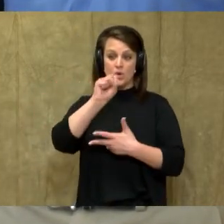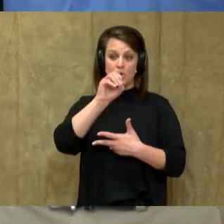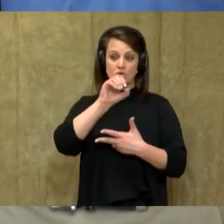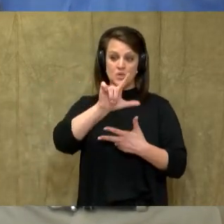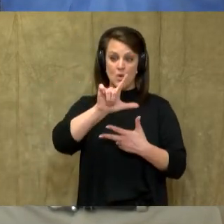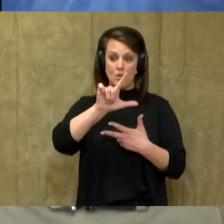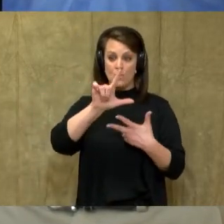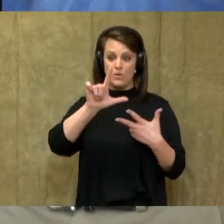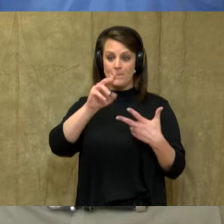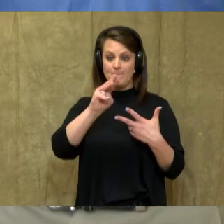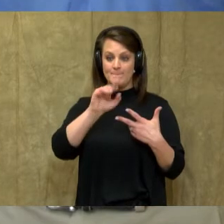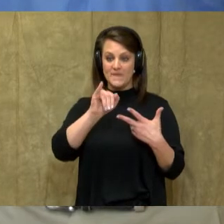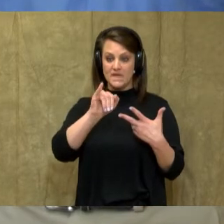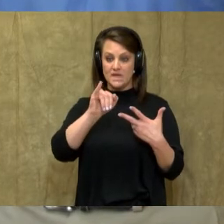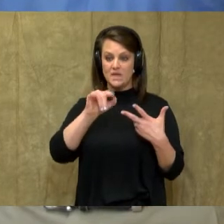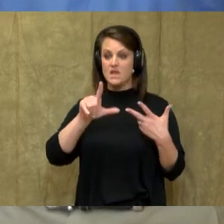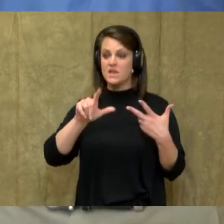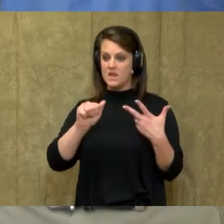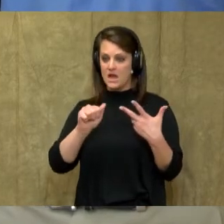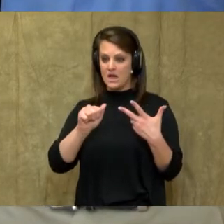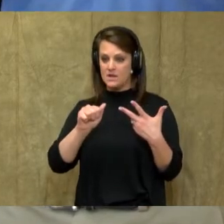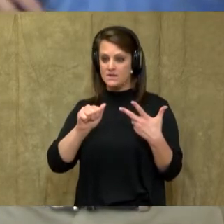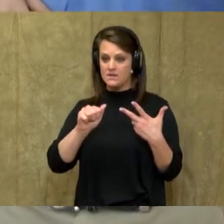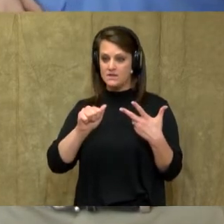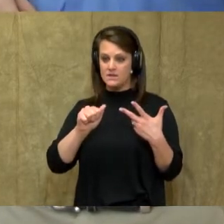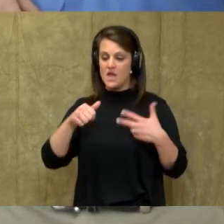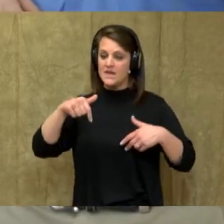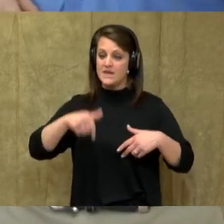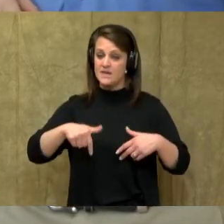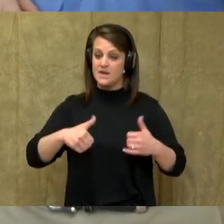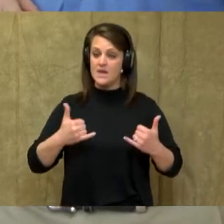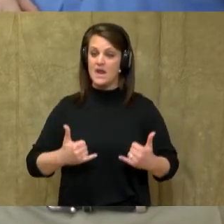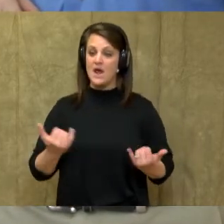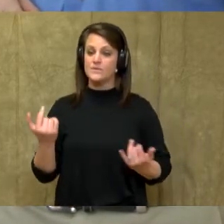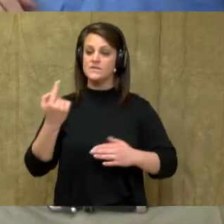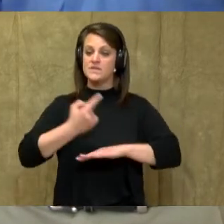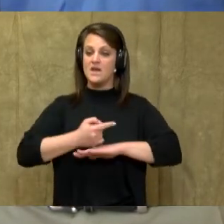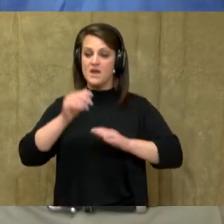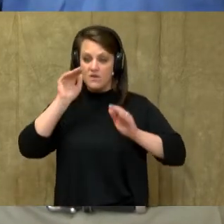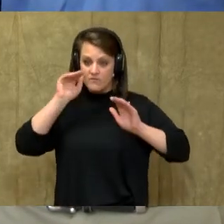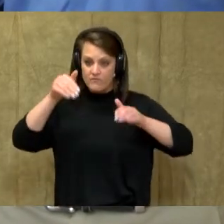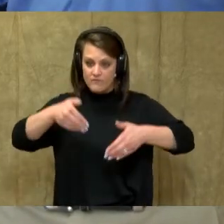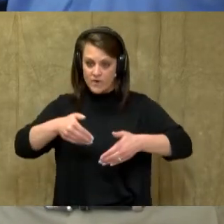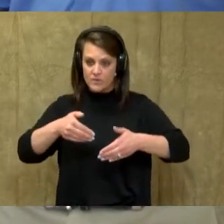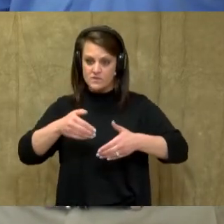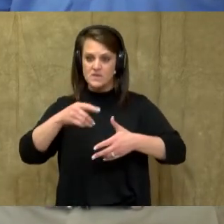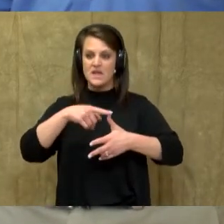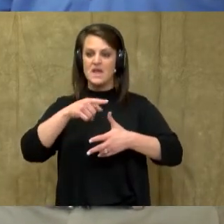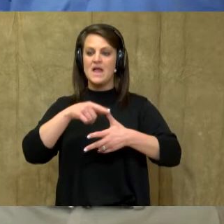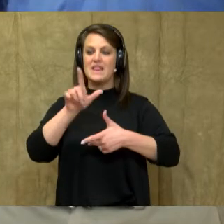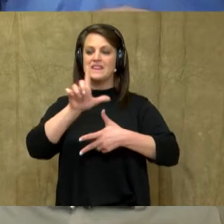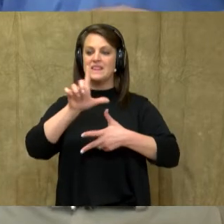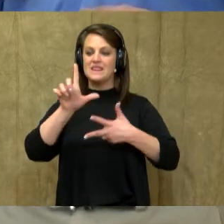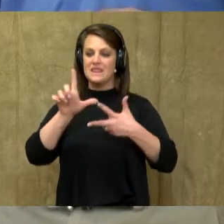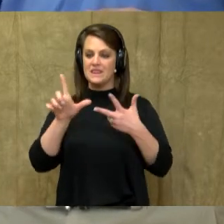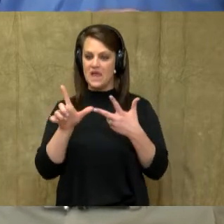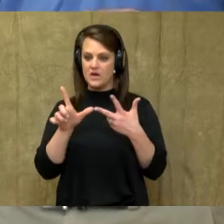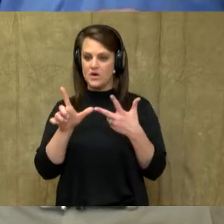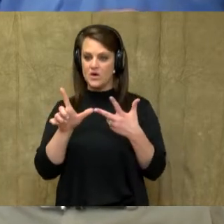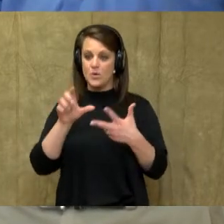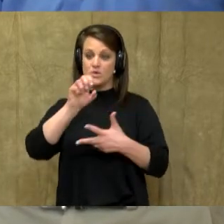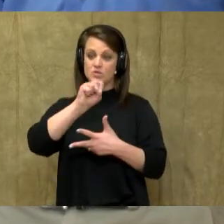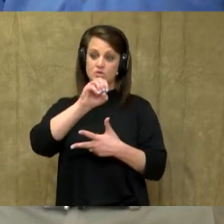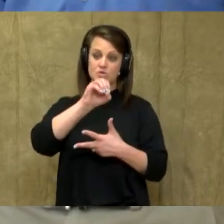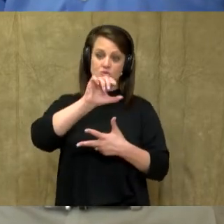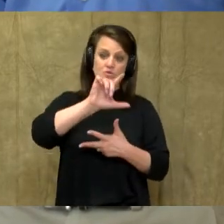so, mi, and la. Today we're going to focus on the letter names that go with those